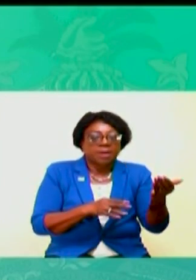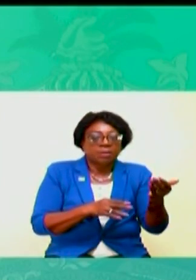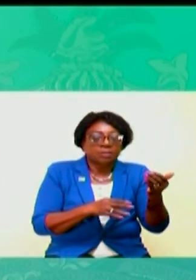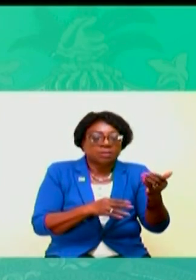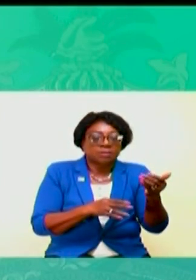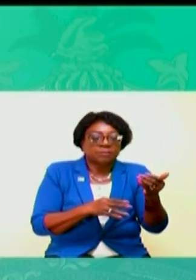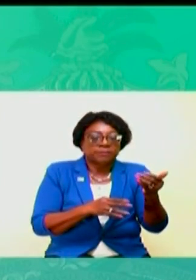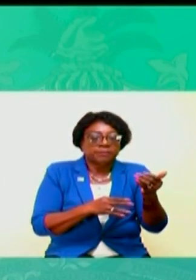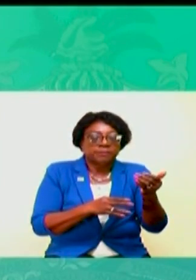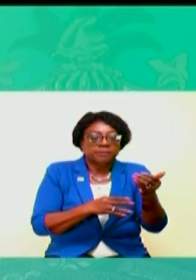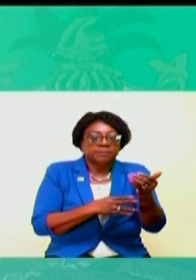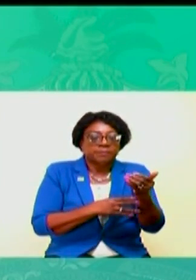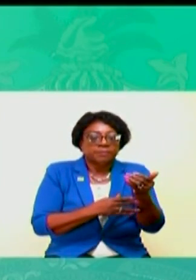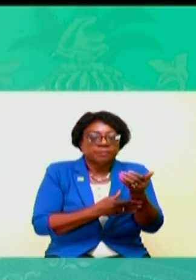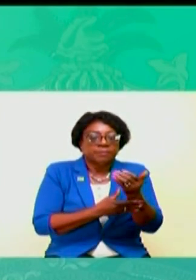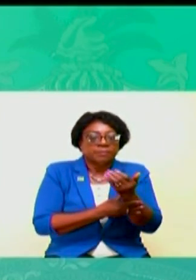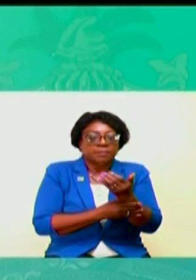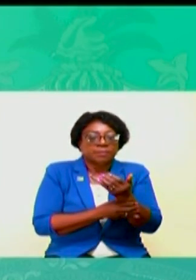250.